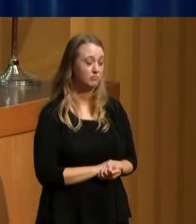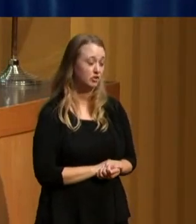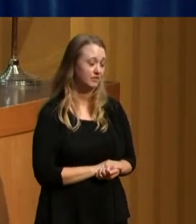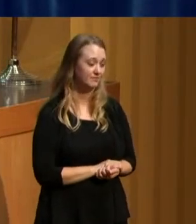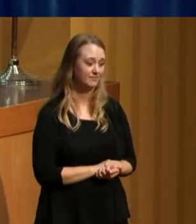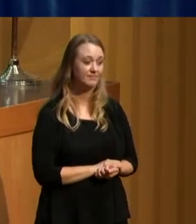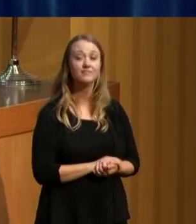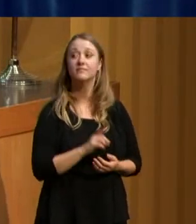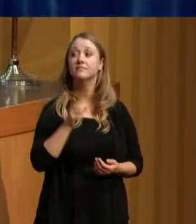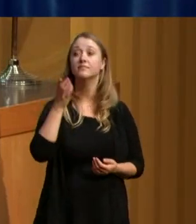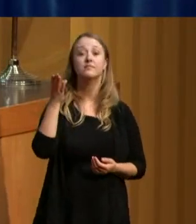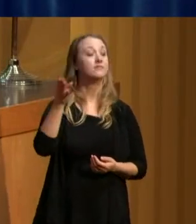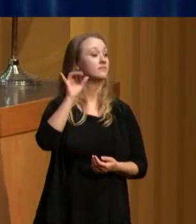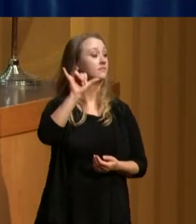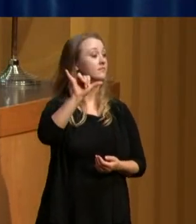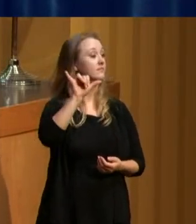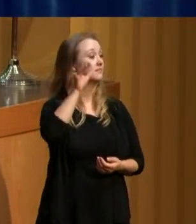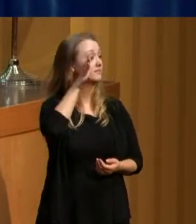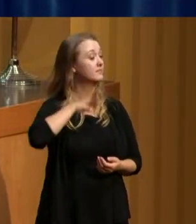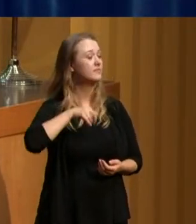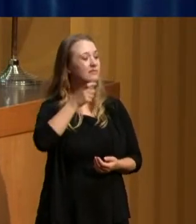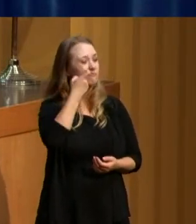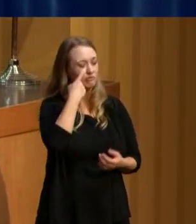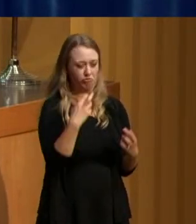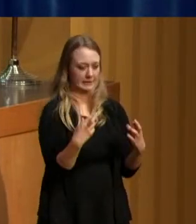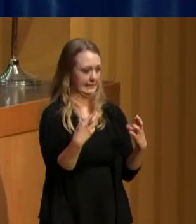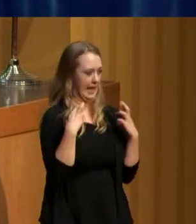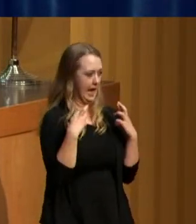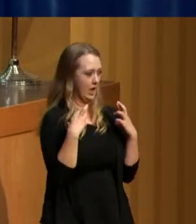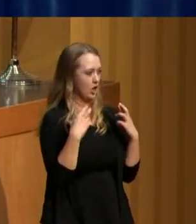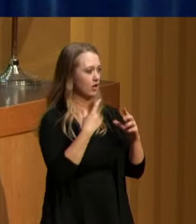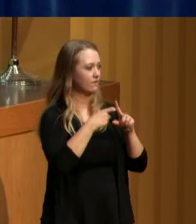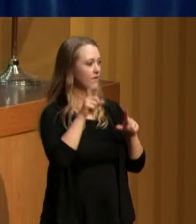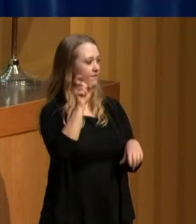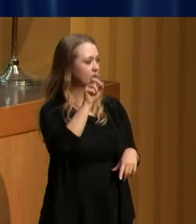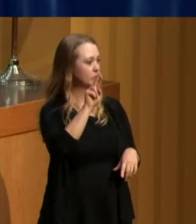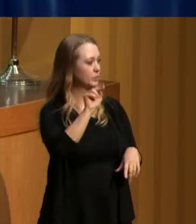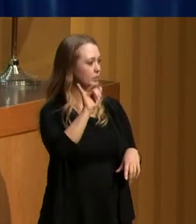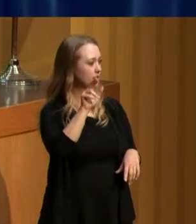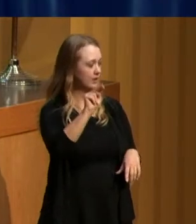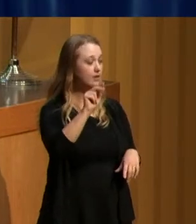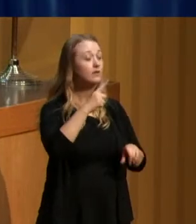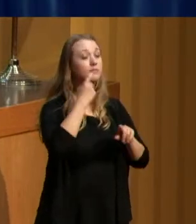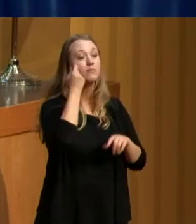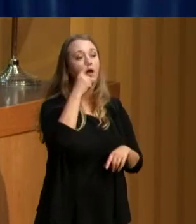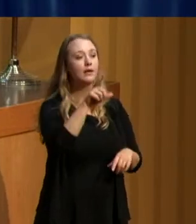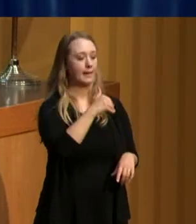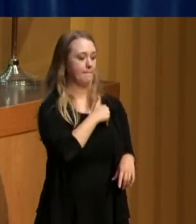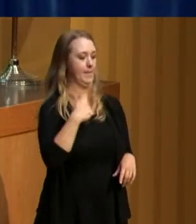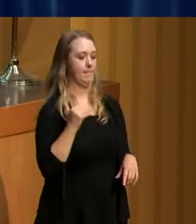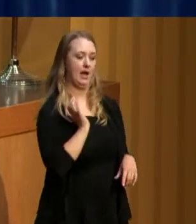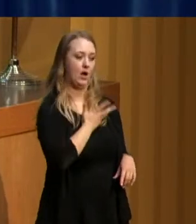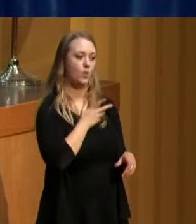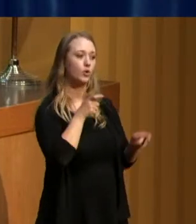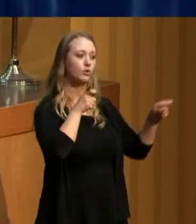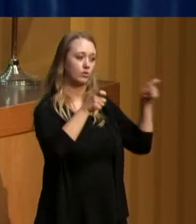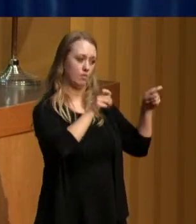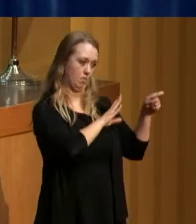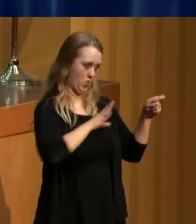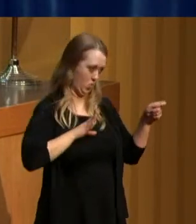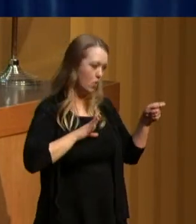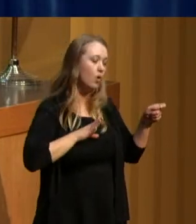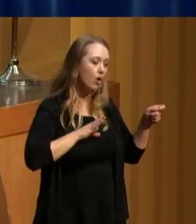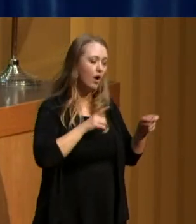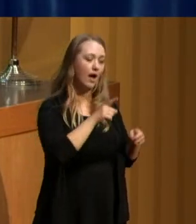Now, Dr. Narini has recently retired from his role with Phoenix Union, but he is a member of our governing board, and as I mentioned, just a